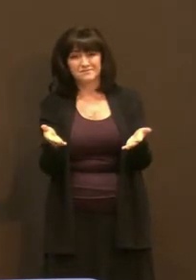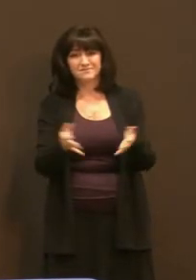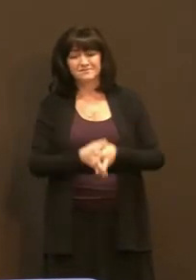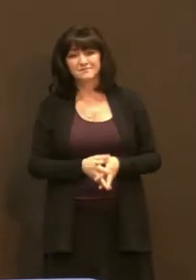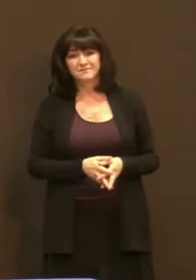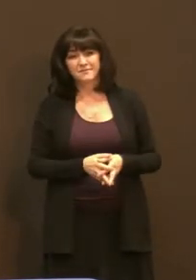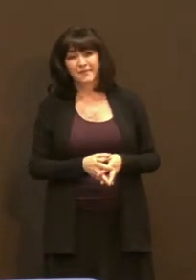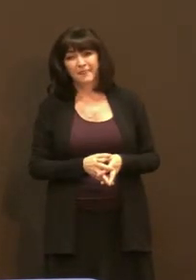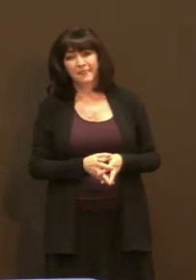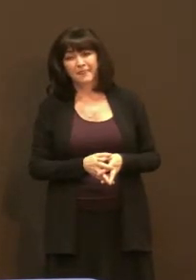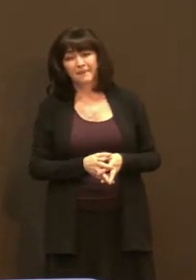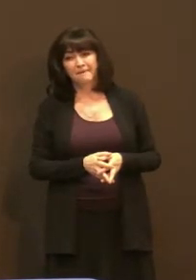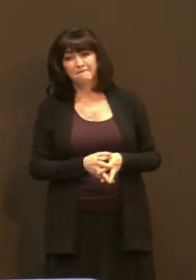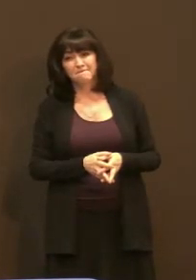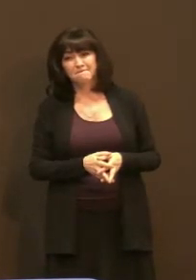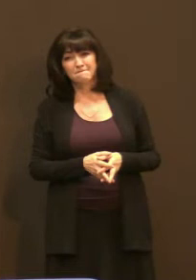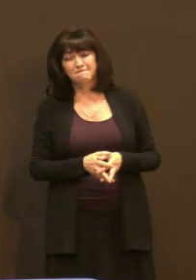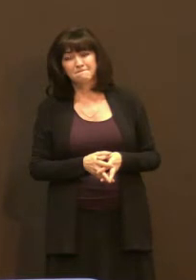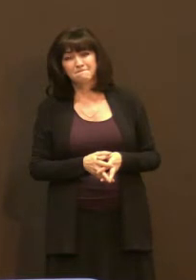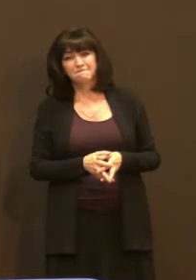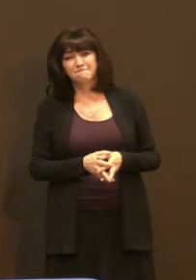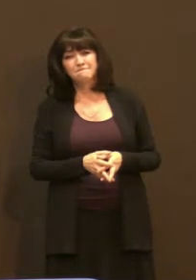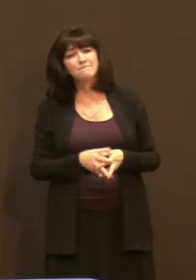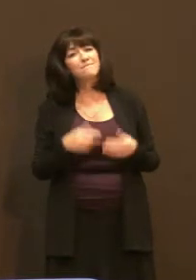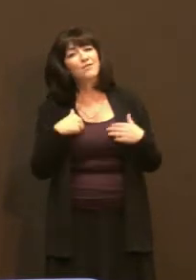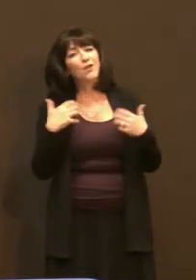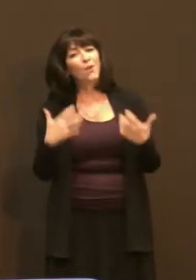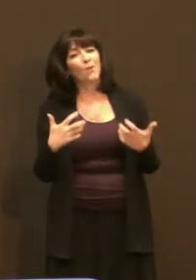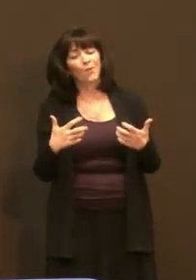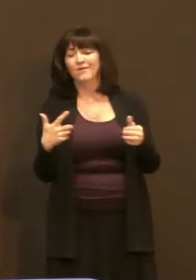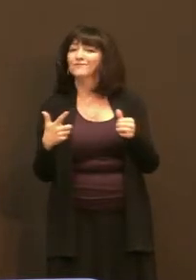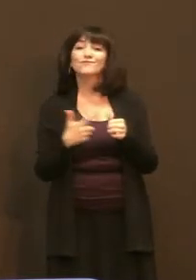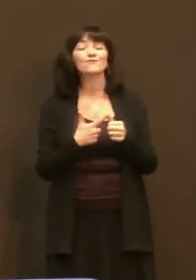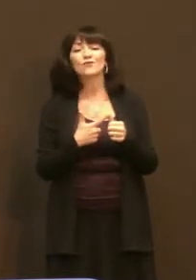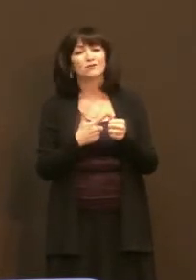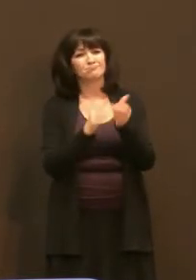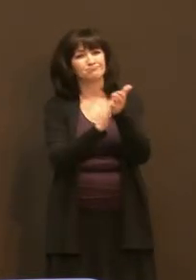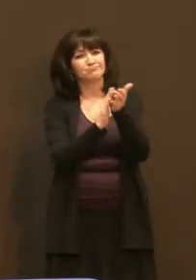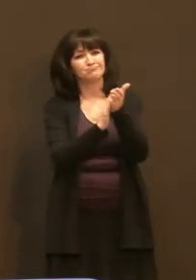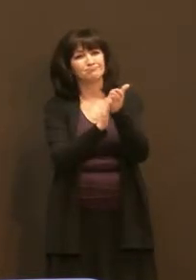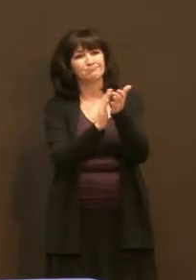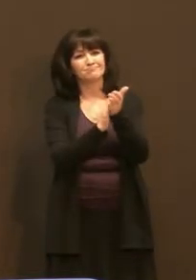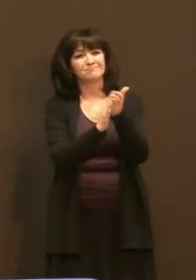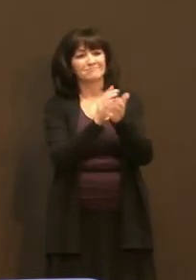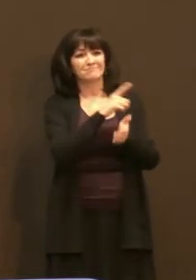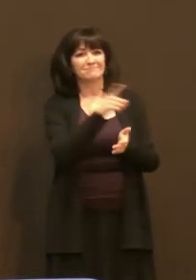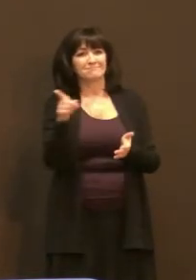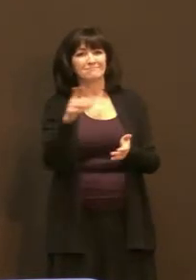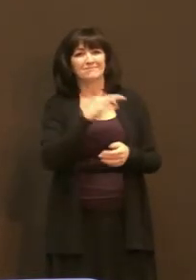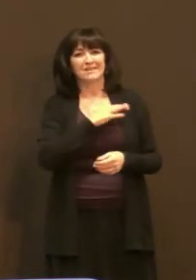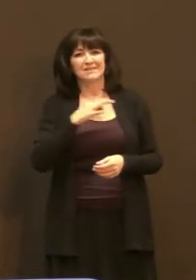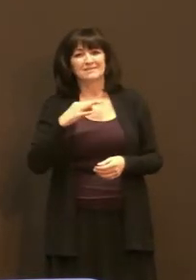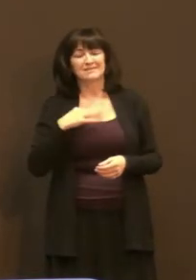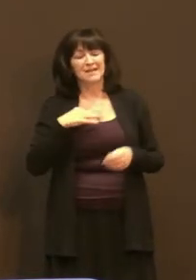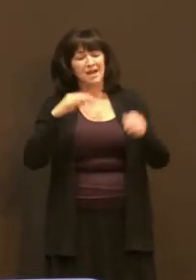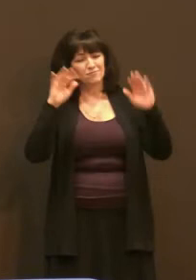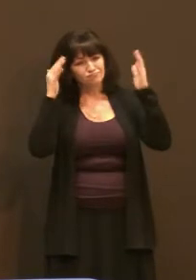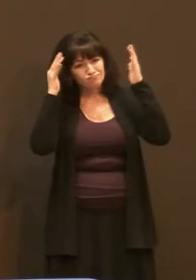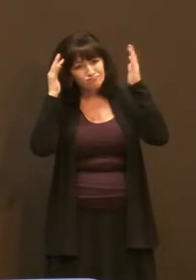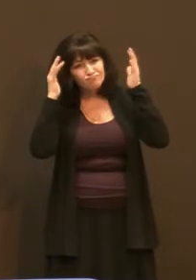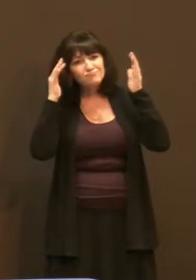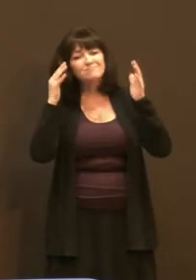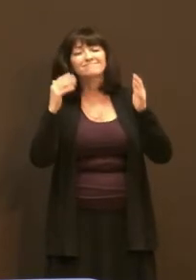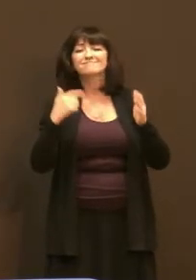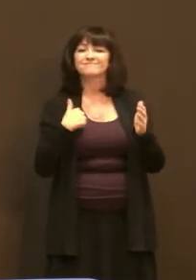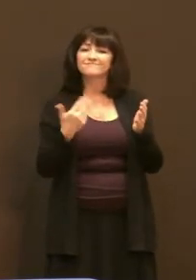facilities. I first want to give a huge shout out to the staff in these facilities. You know, we often talk about the heroes